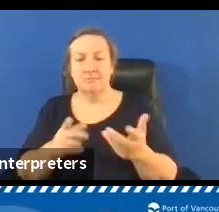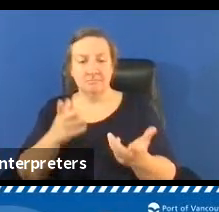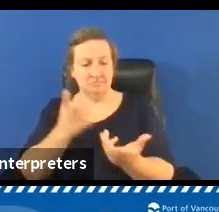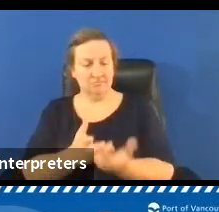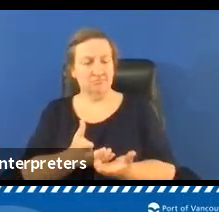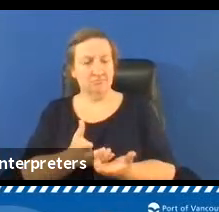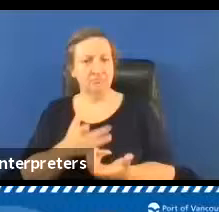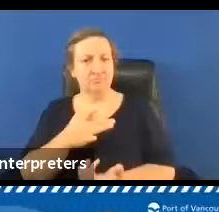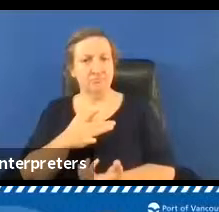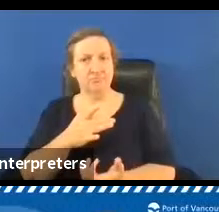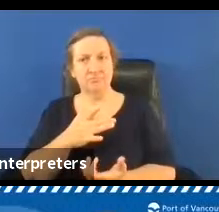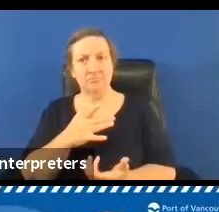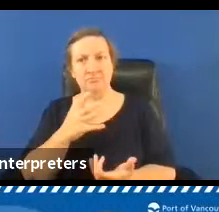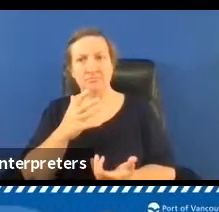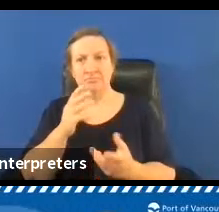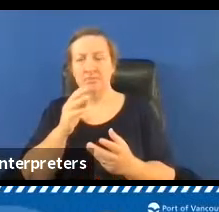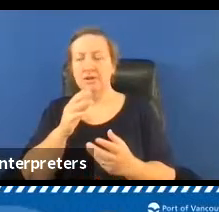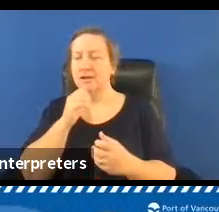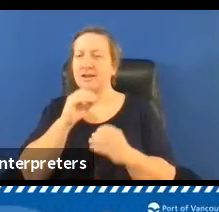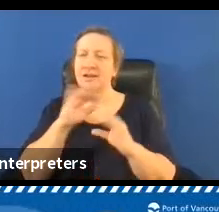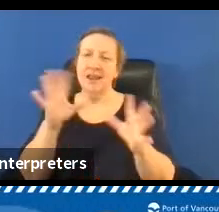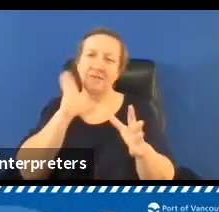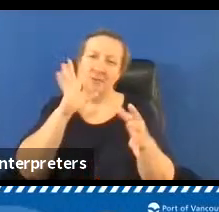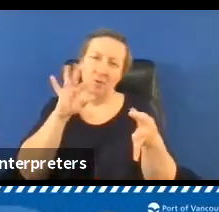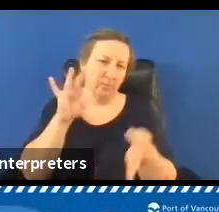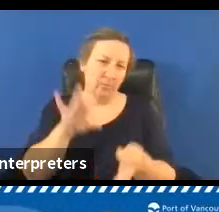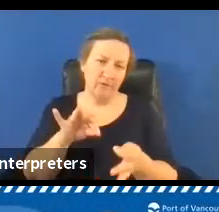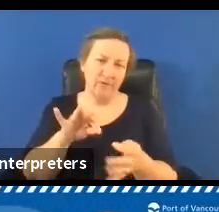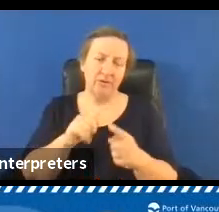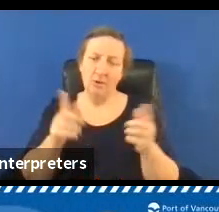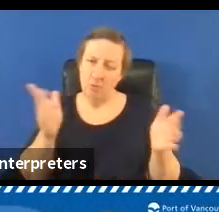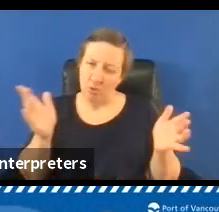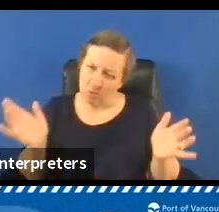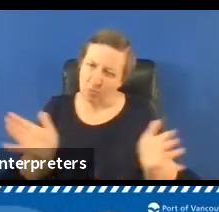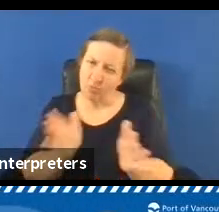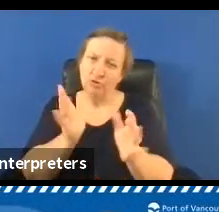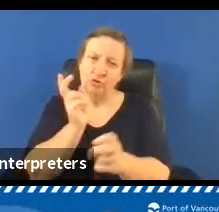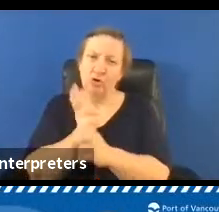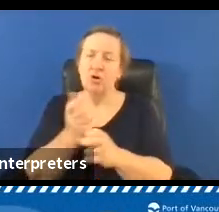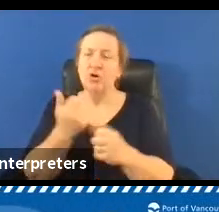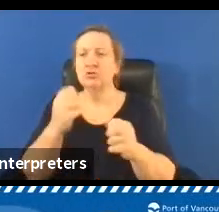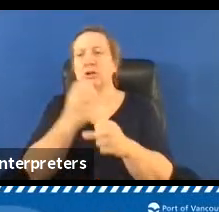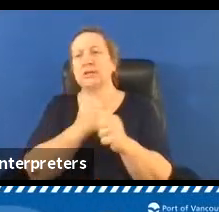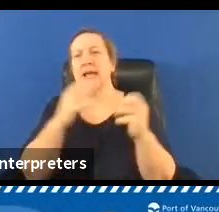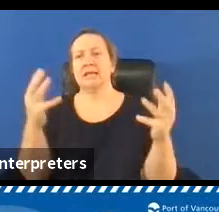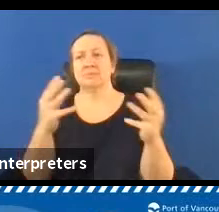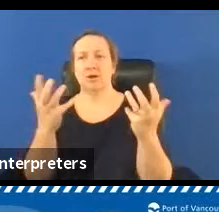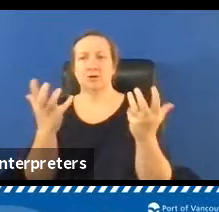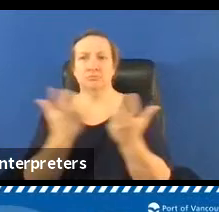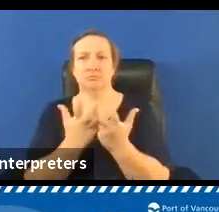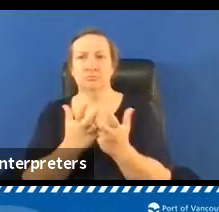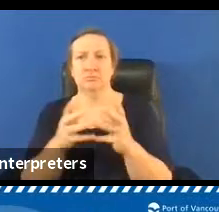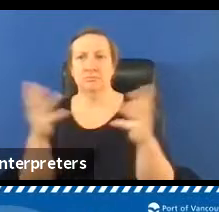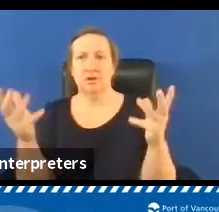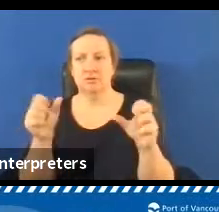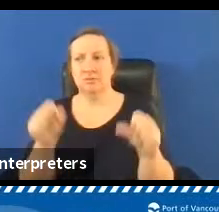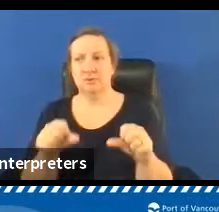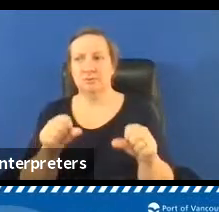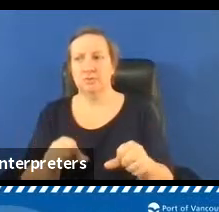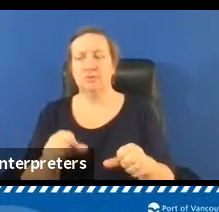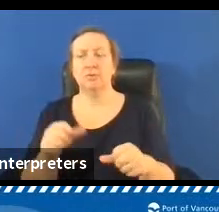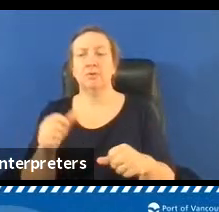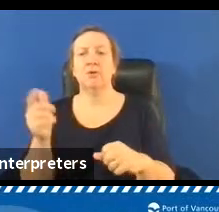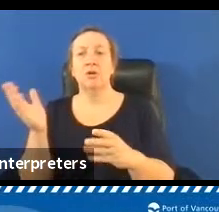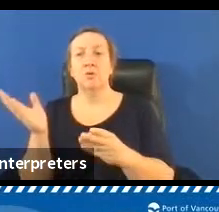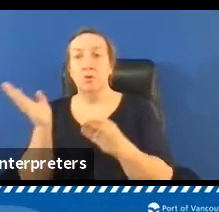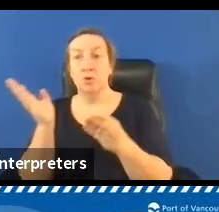sufficiently? Nothing's going to be perfect, but we are pushing really hard to seek as much alignment as we can. And what we're bringing back